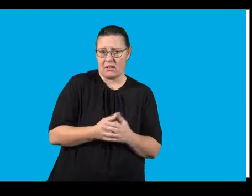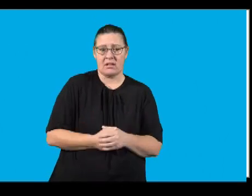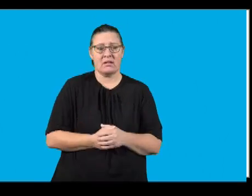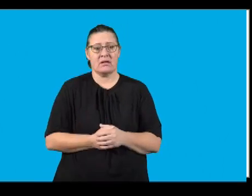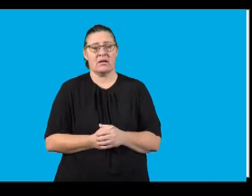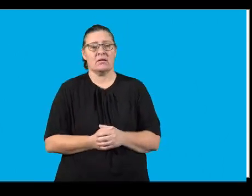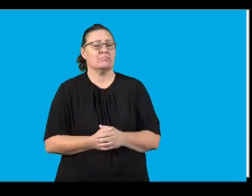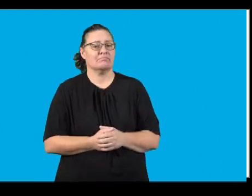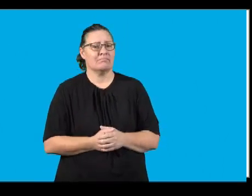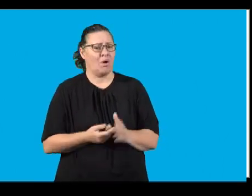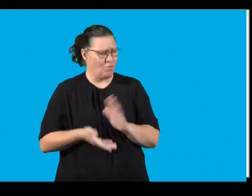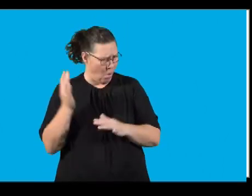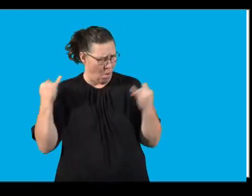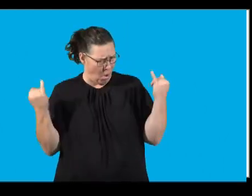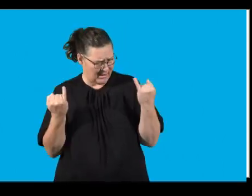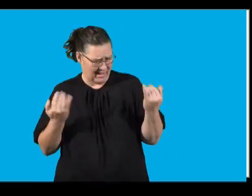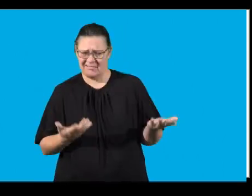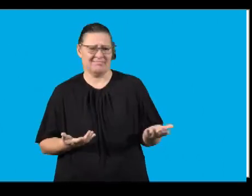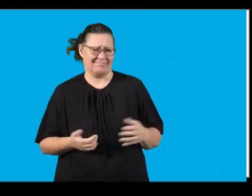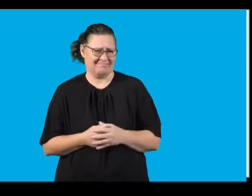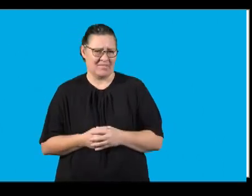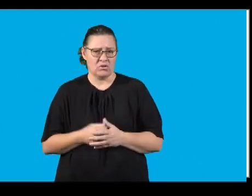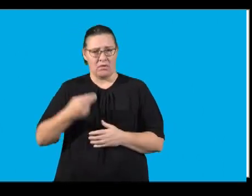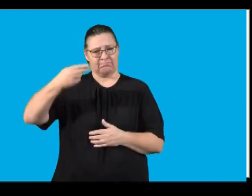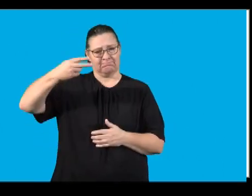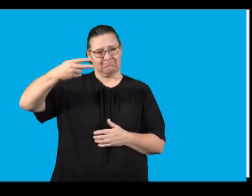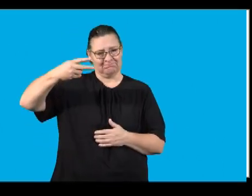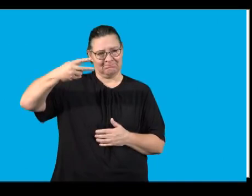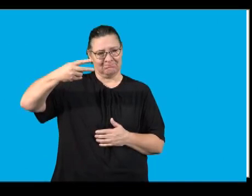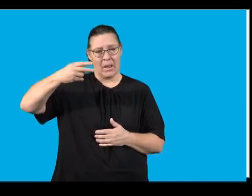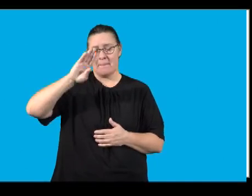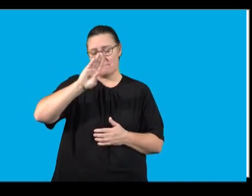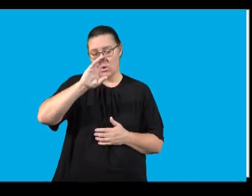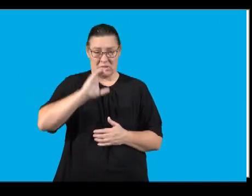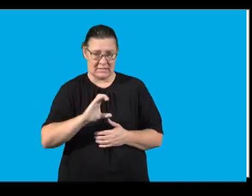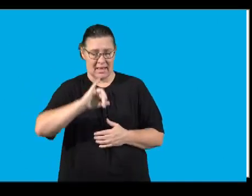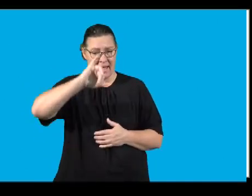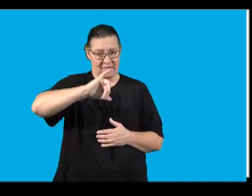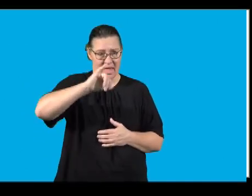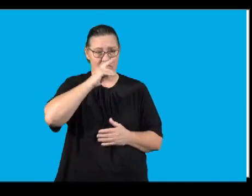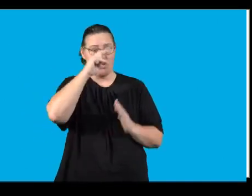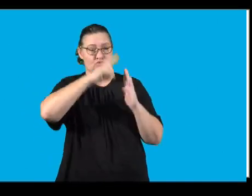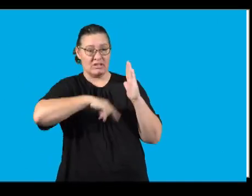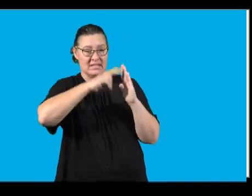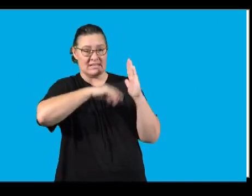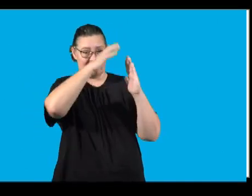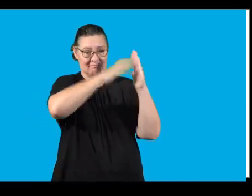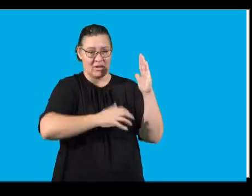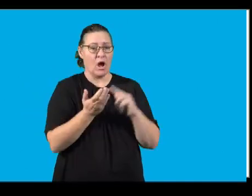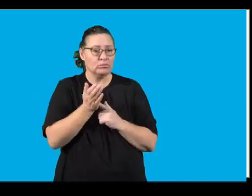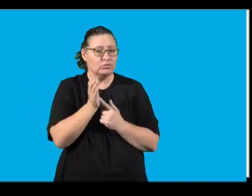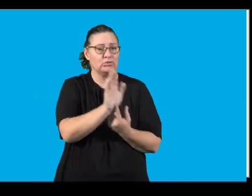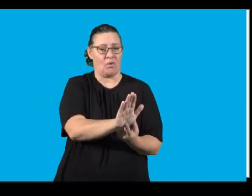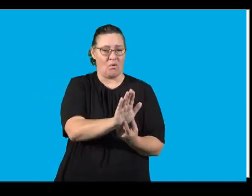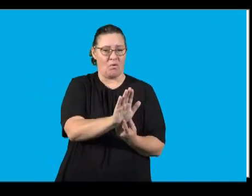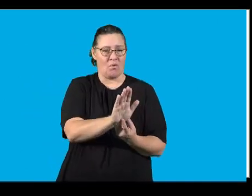on holiday? I don't think so, all right. So in this case, if you've read the text, it will show you,